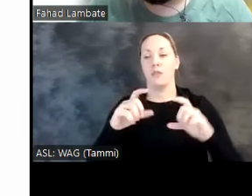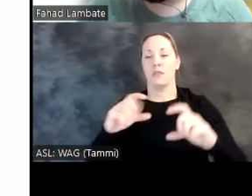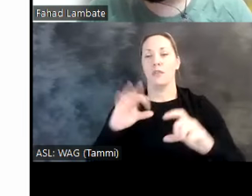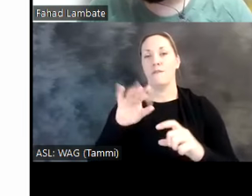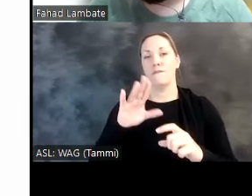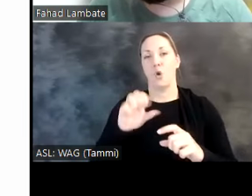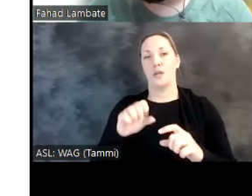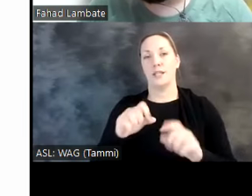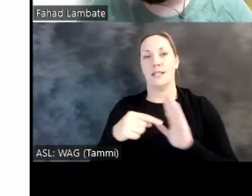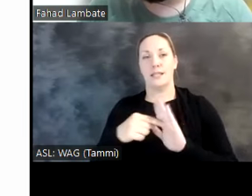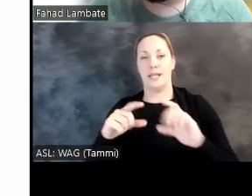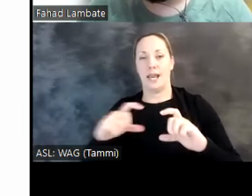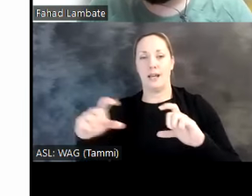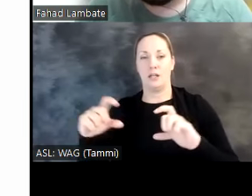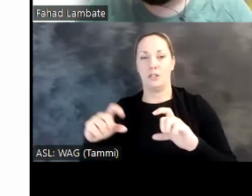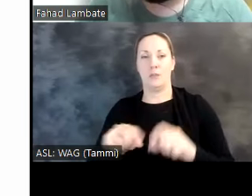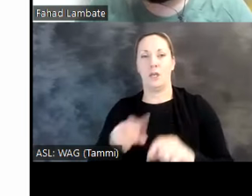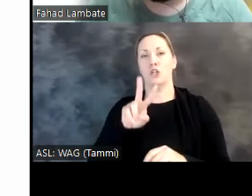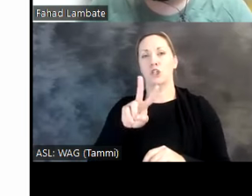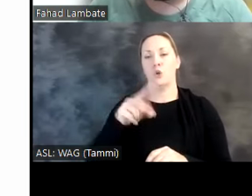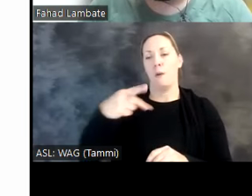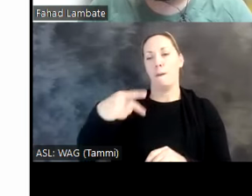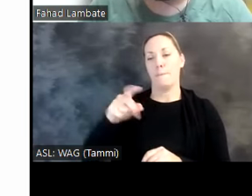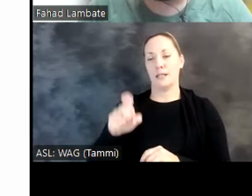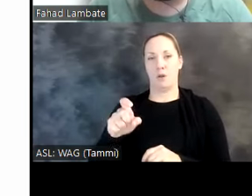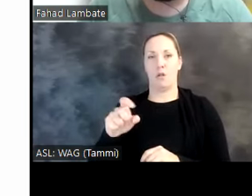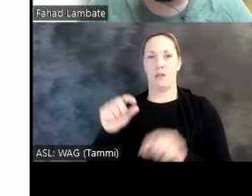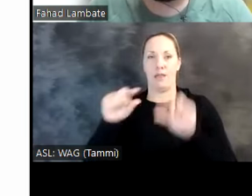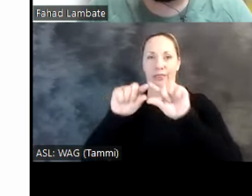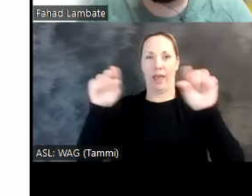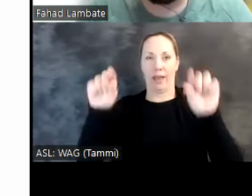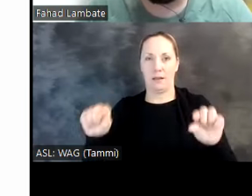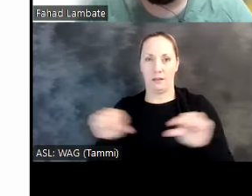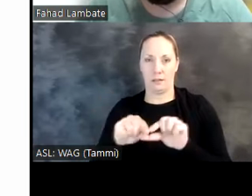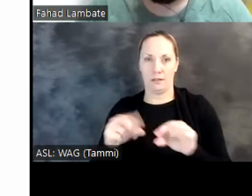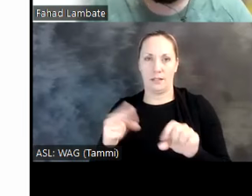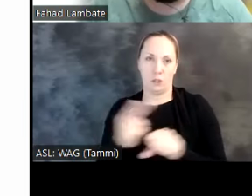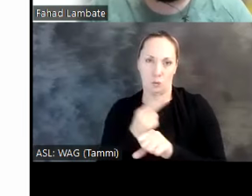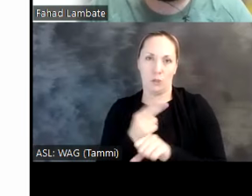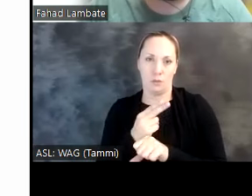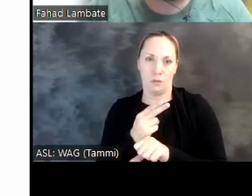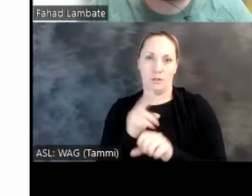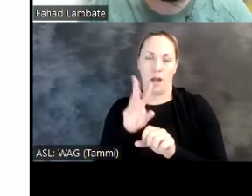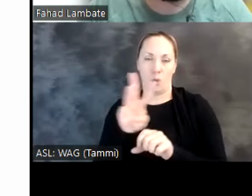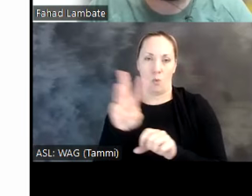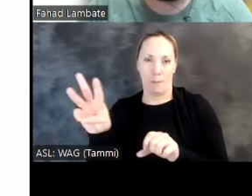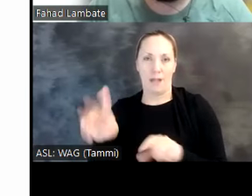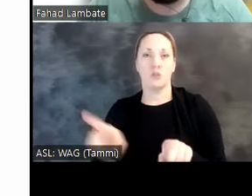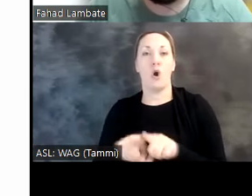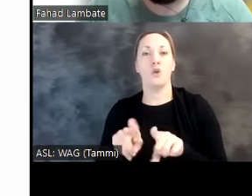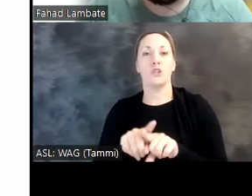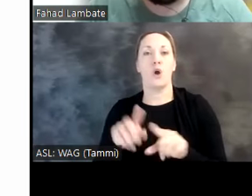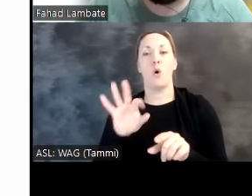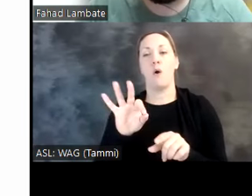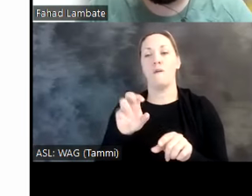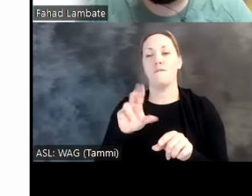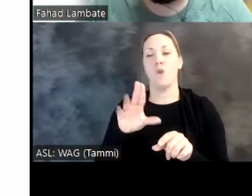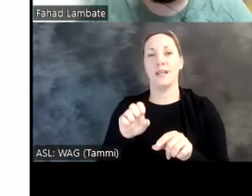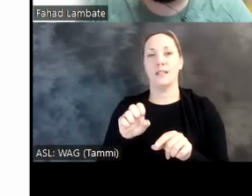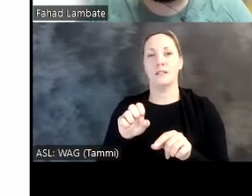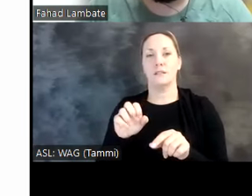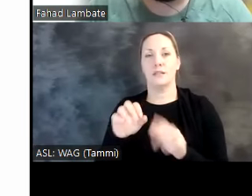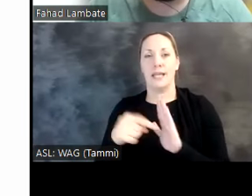at least 2 pixel thick, which you are using on a web page. And also the focus indicator that is